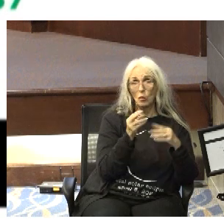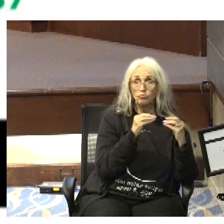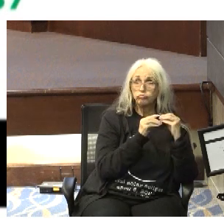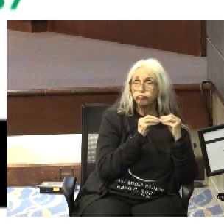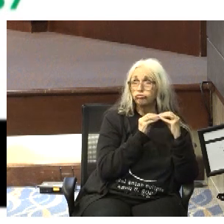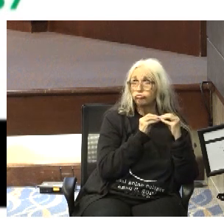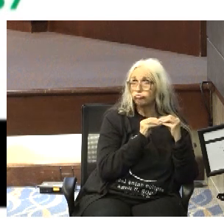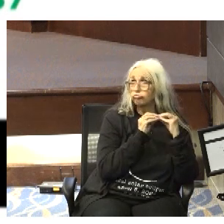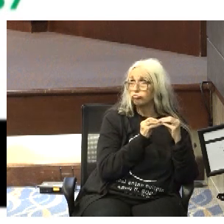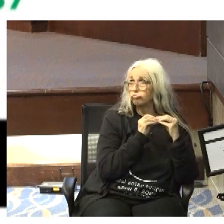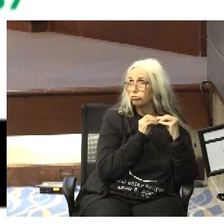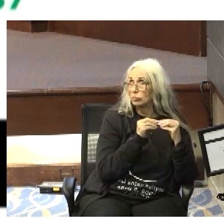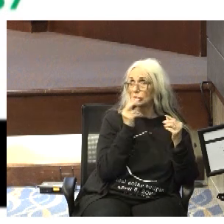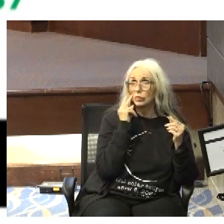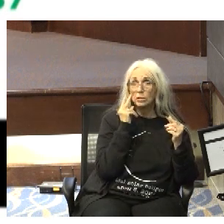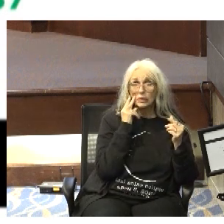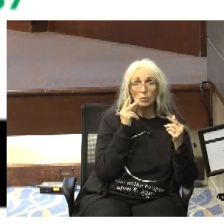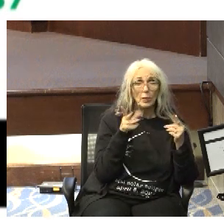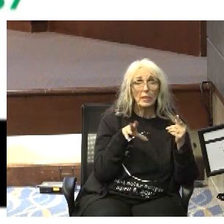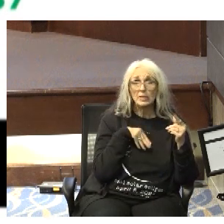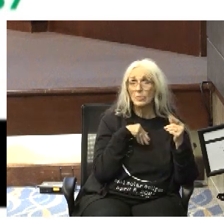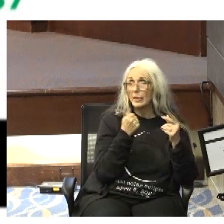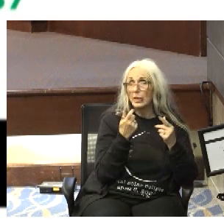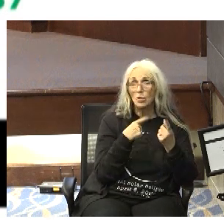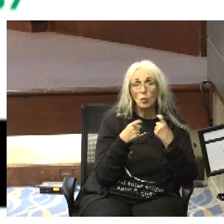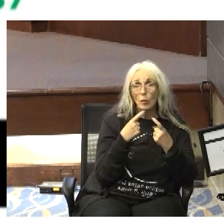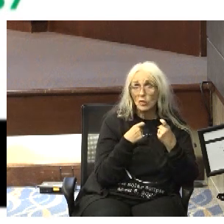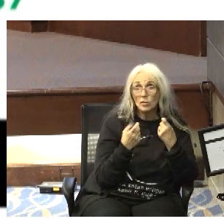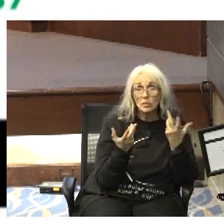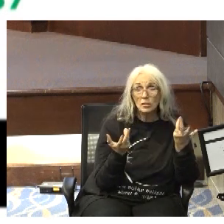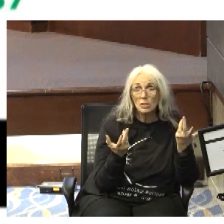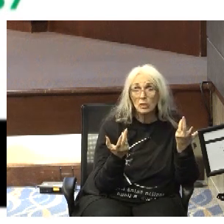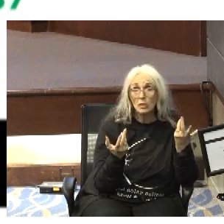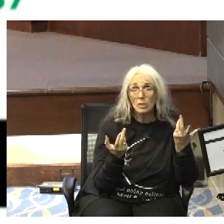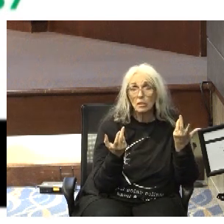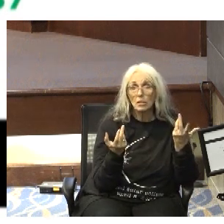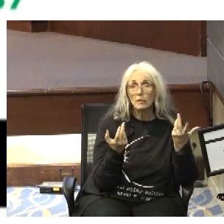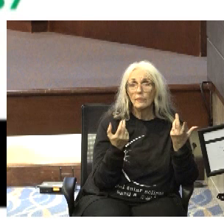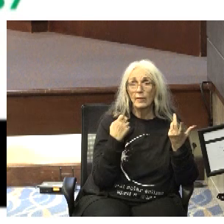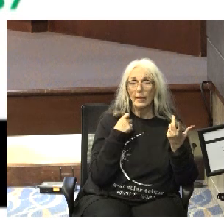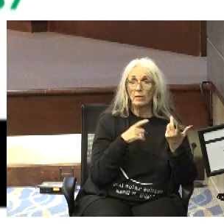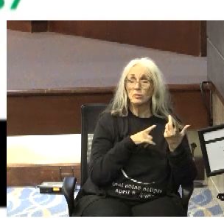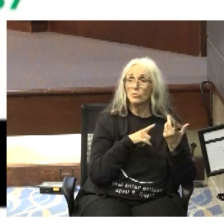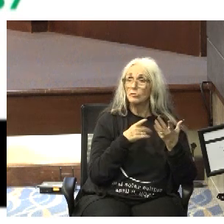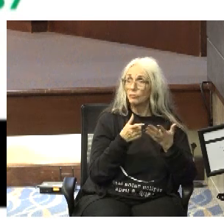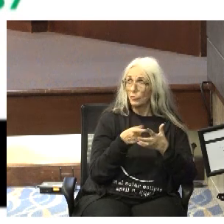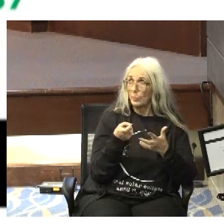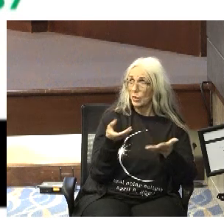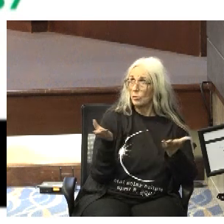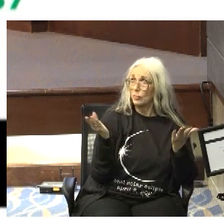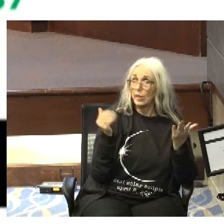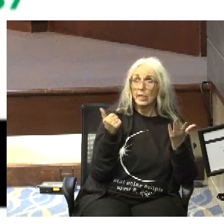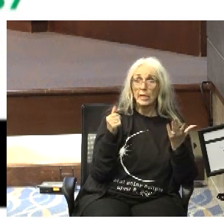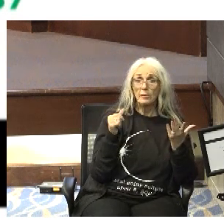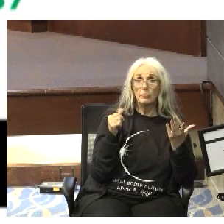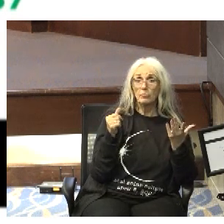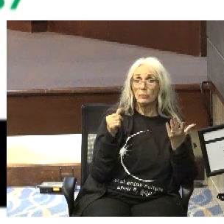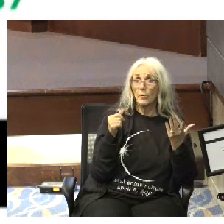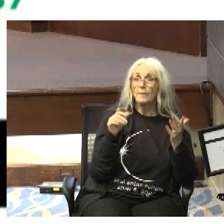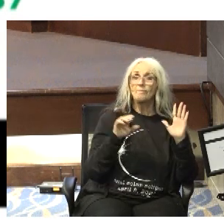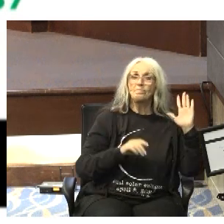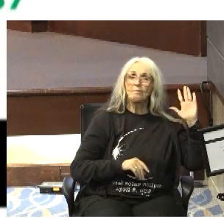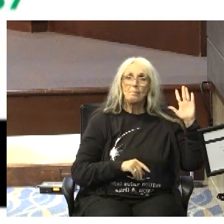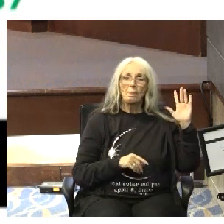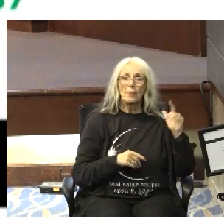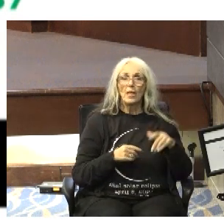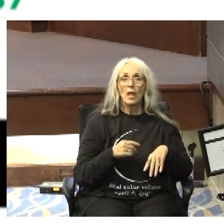move at this point. So we'll take any questions from the council to any of our team members that are here at the table. I want to jump in with